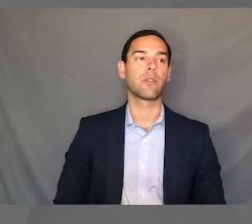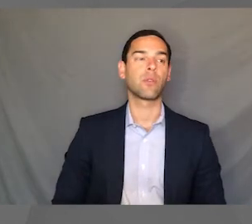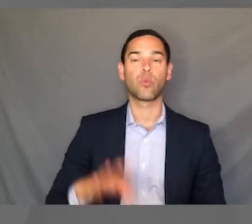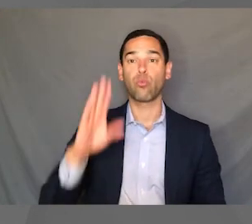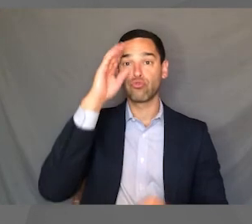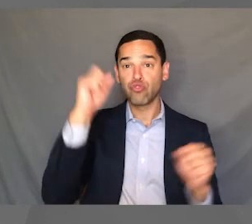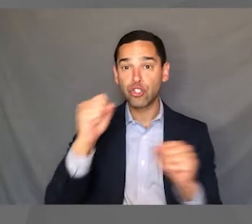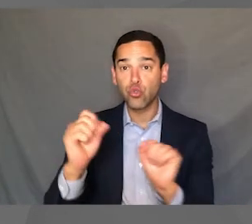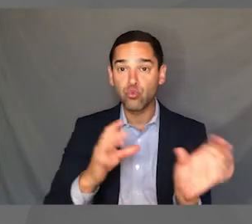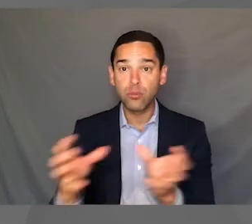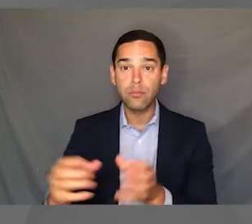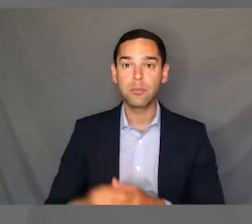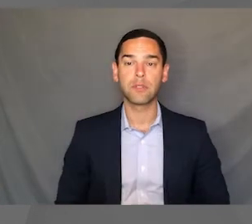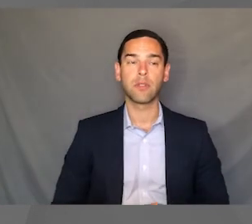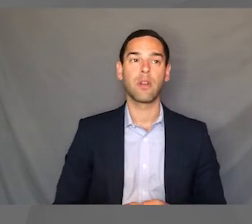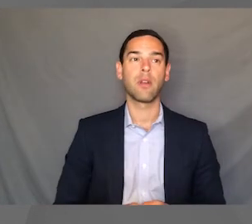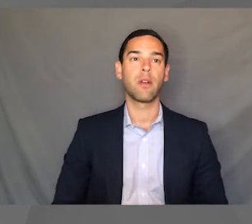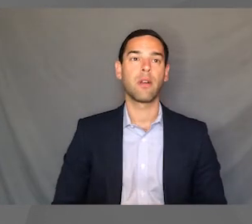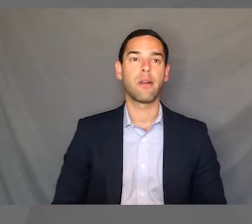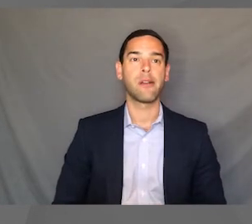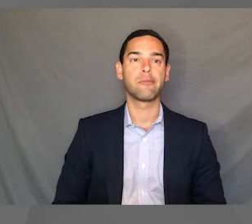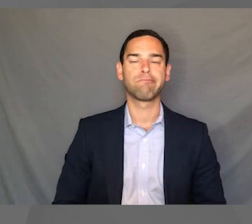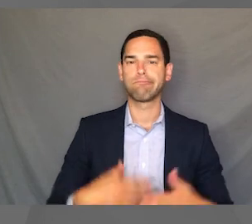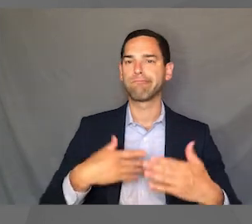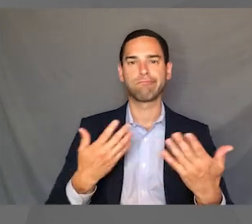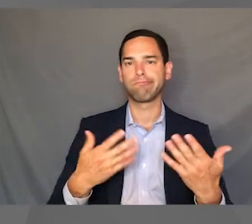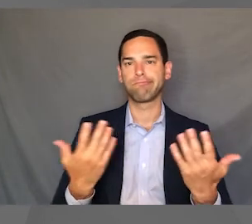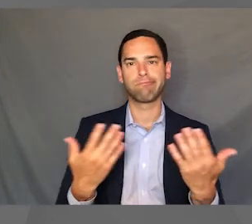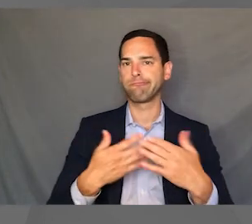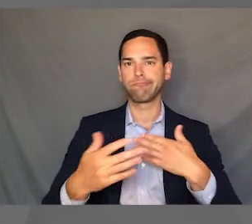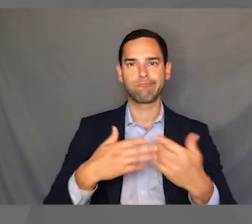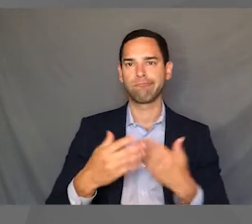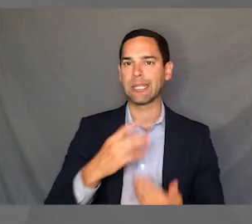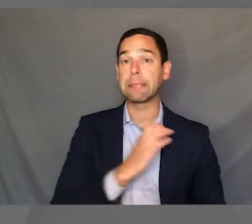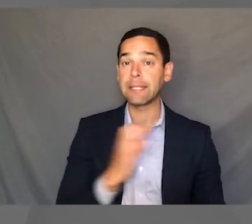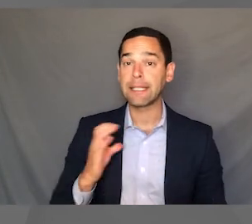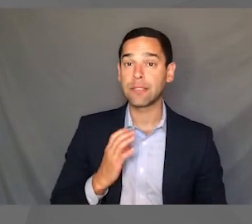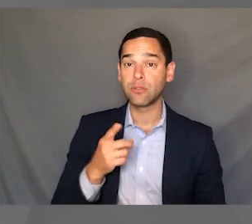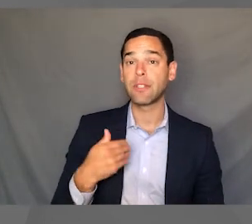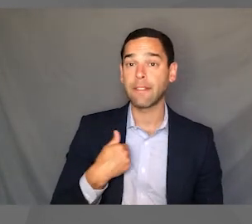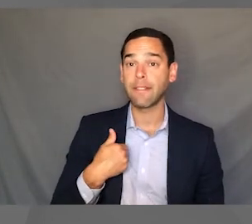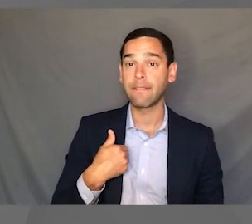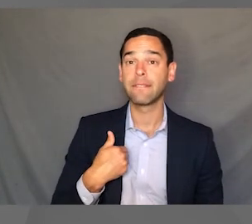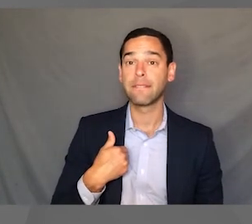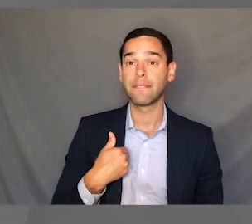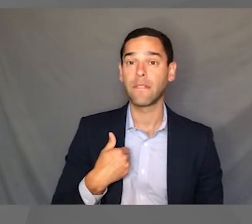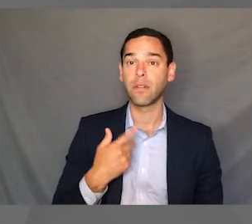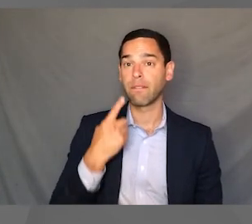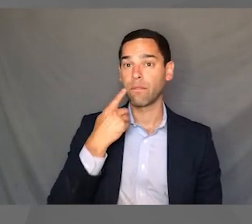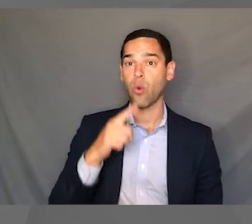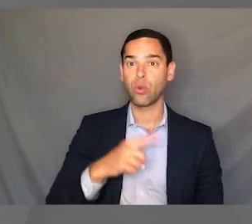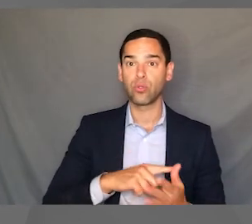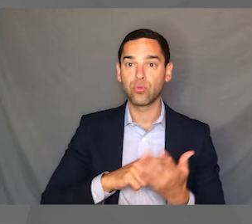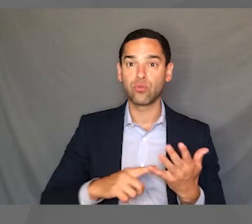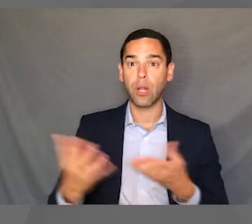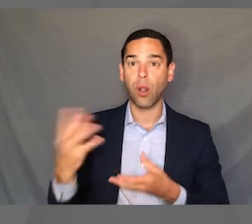groups, your whatever organizational committees that you have to really roll out these ideas, are